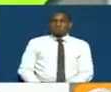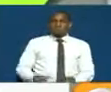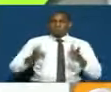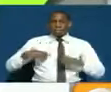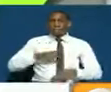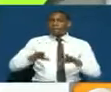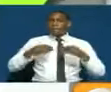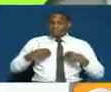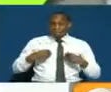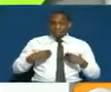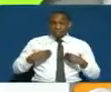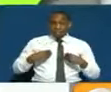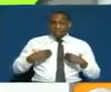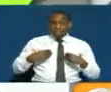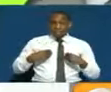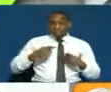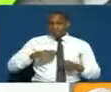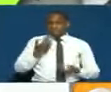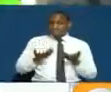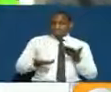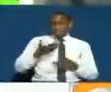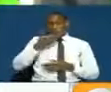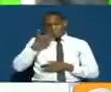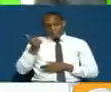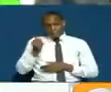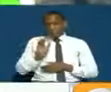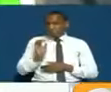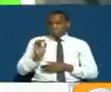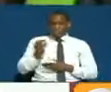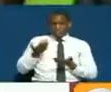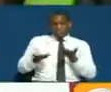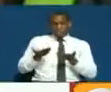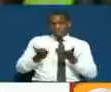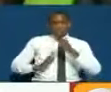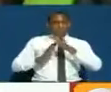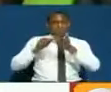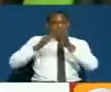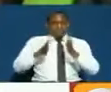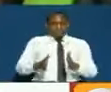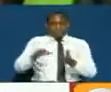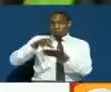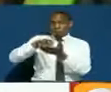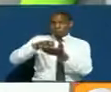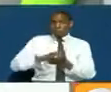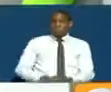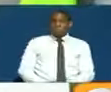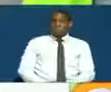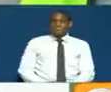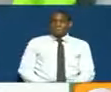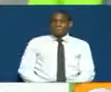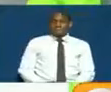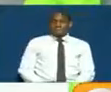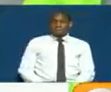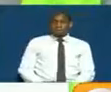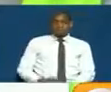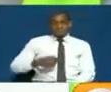Let us face it, I might not have been the best or the most likely candidate for this position.